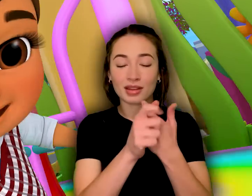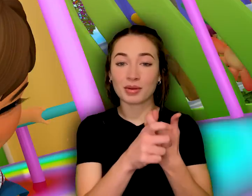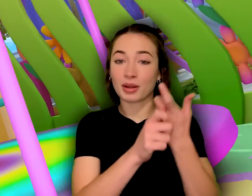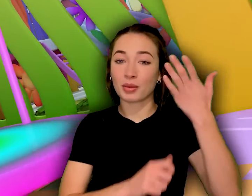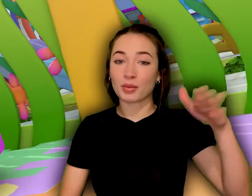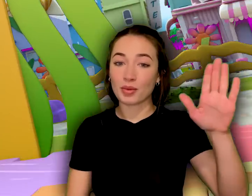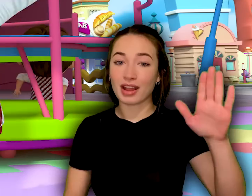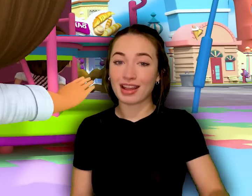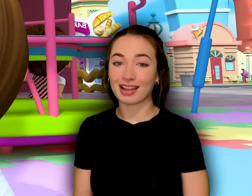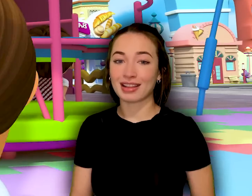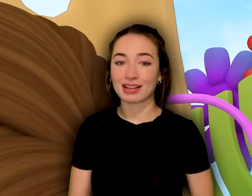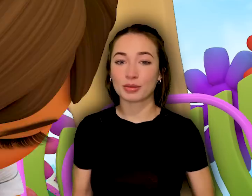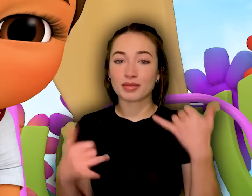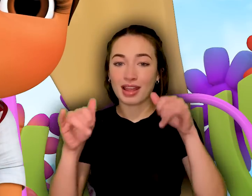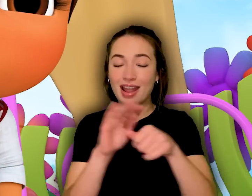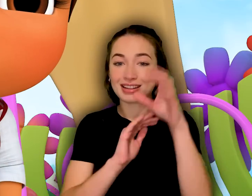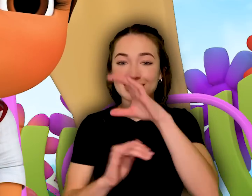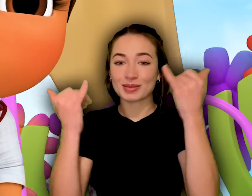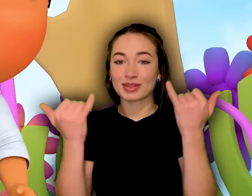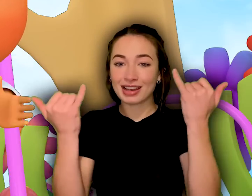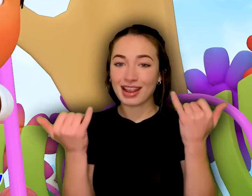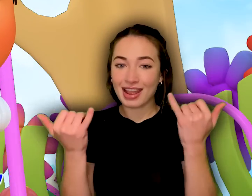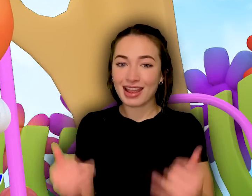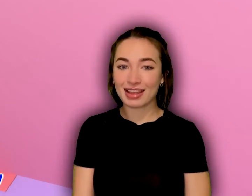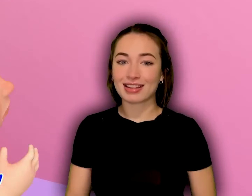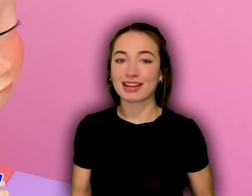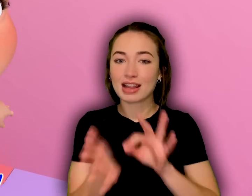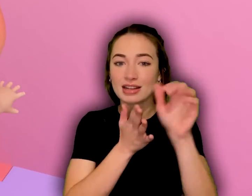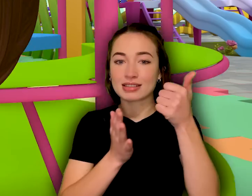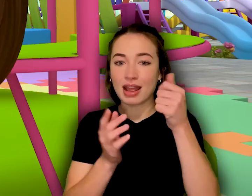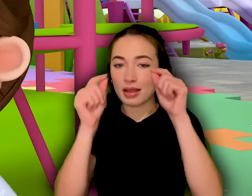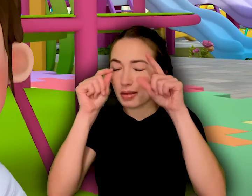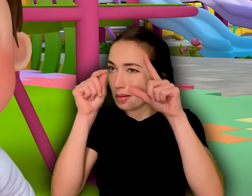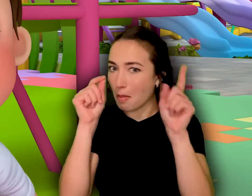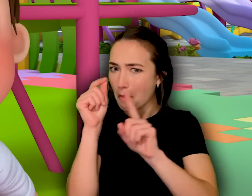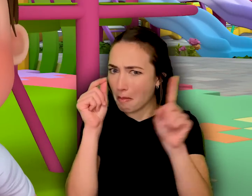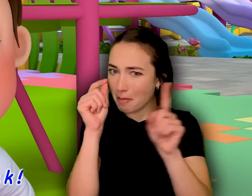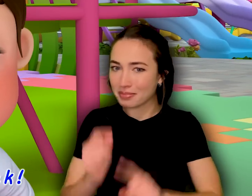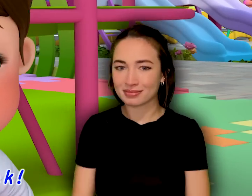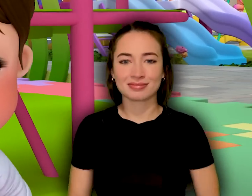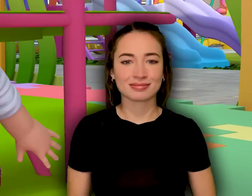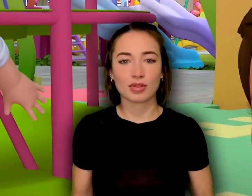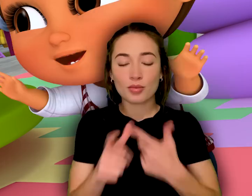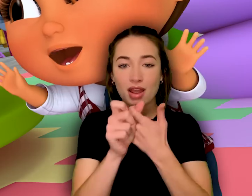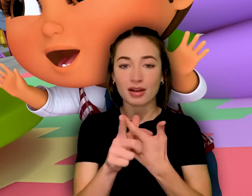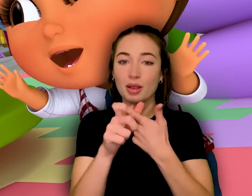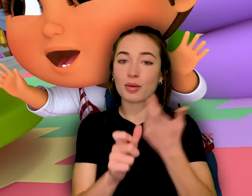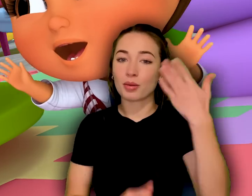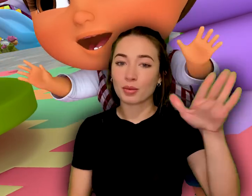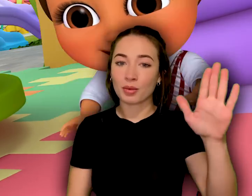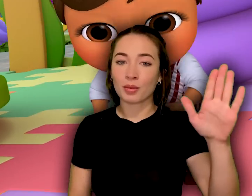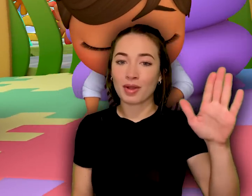run run run away we'll play hide and seek today count to 10 and don't you Peak